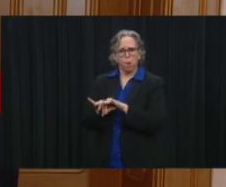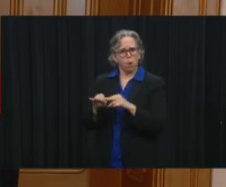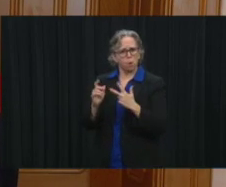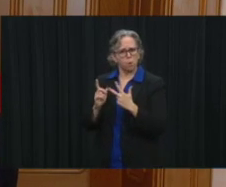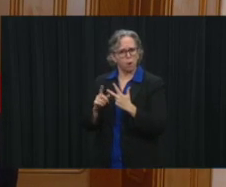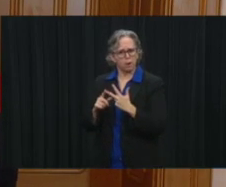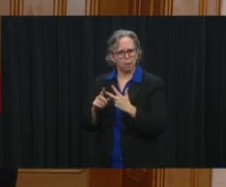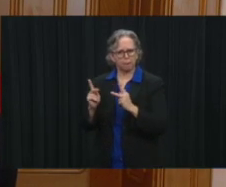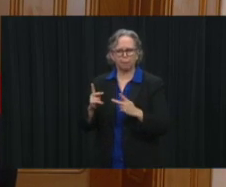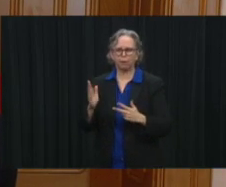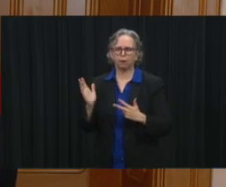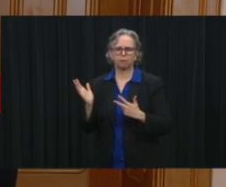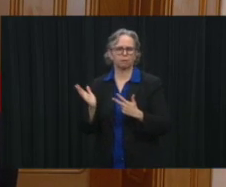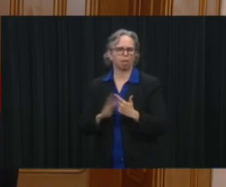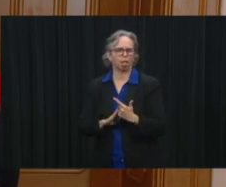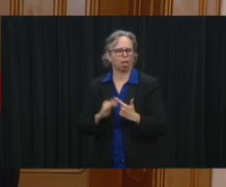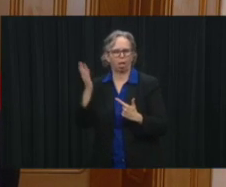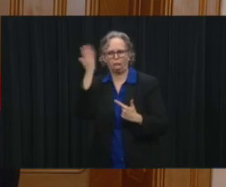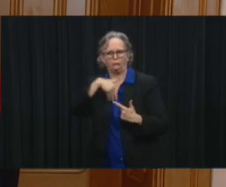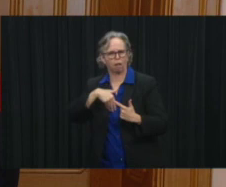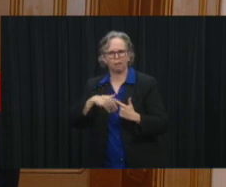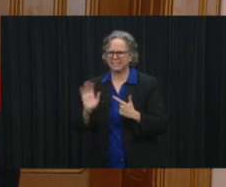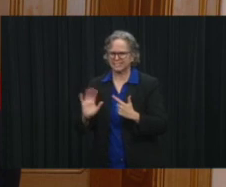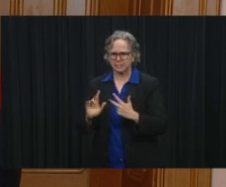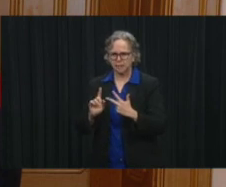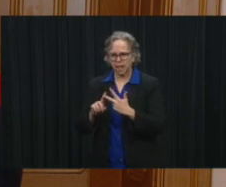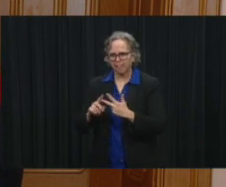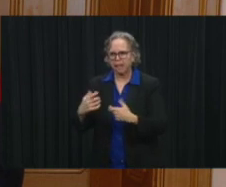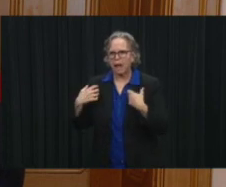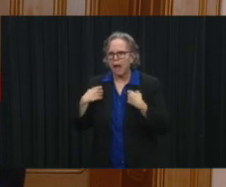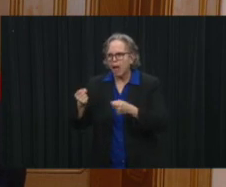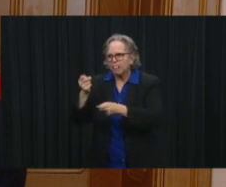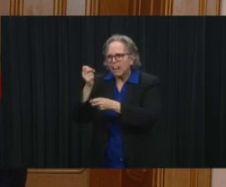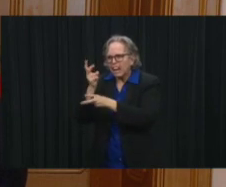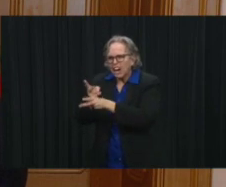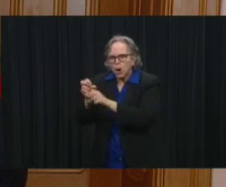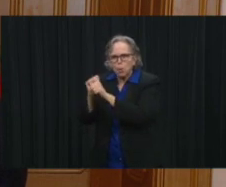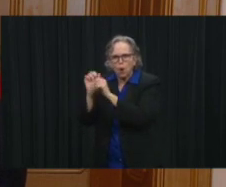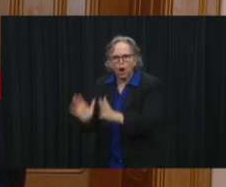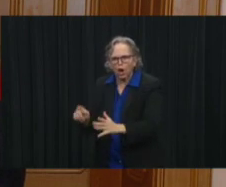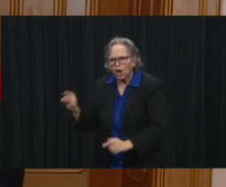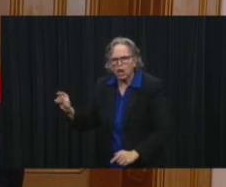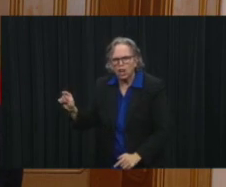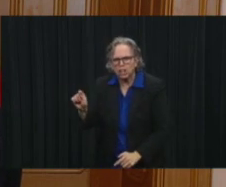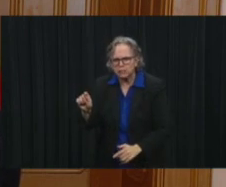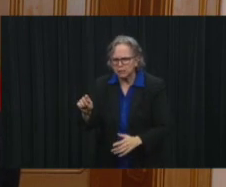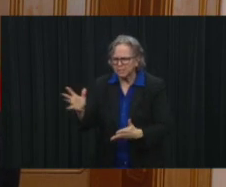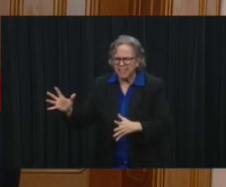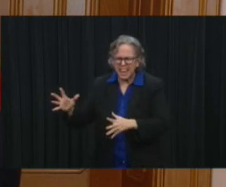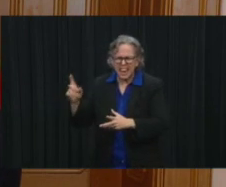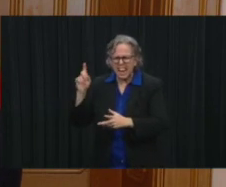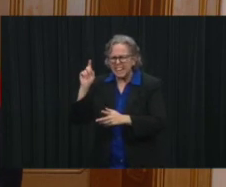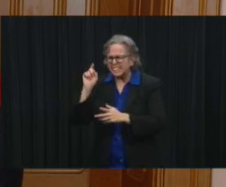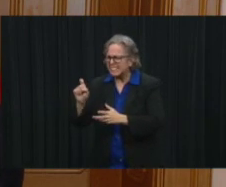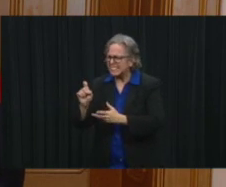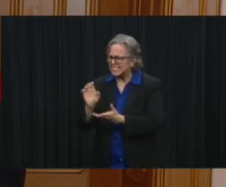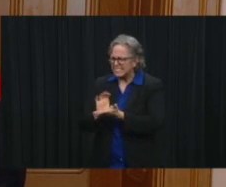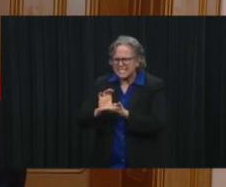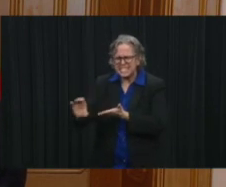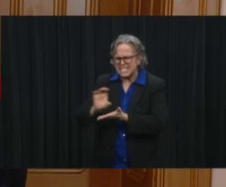and that's the healthcare side of this. It does provide significant funding for our hospitals, our healthcare